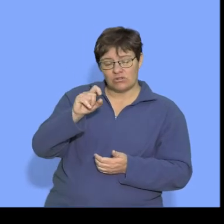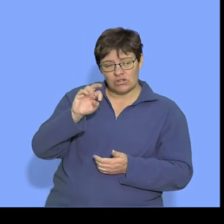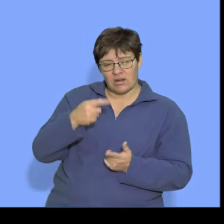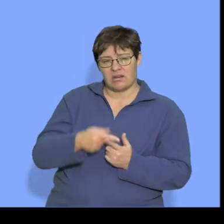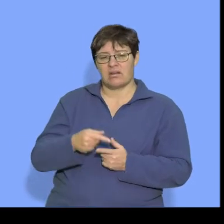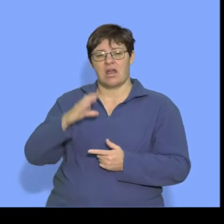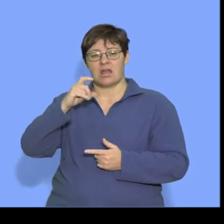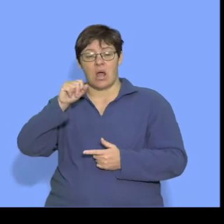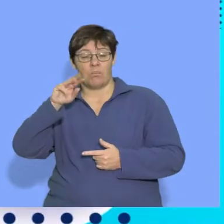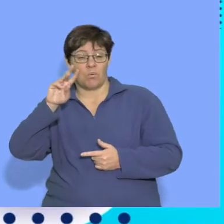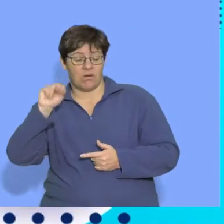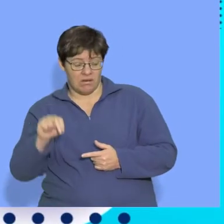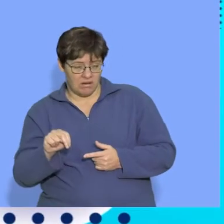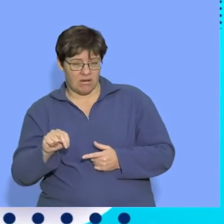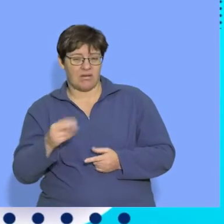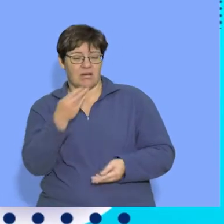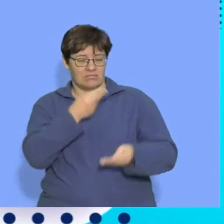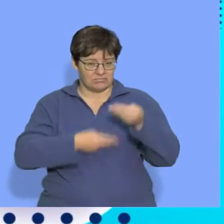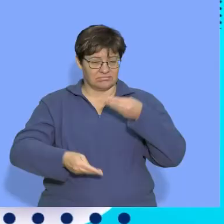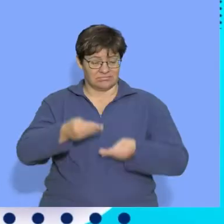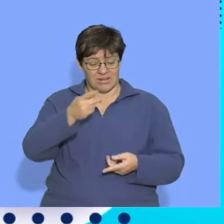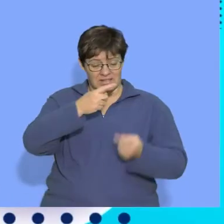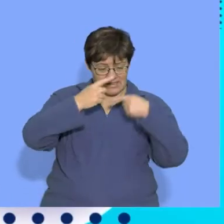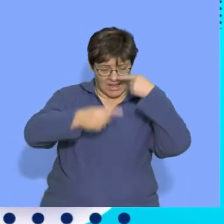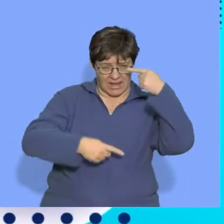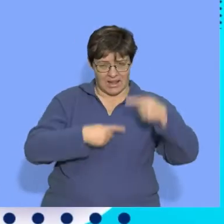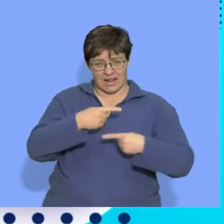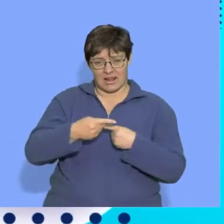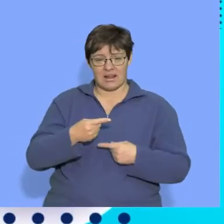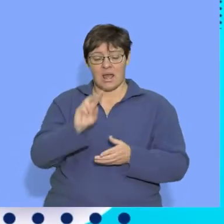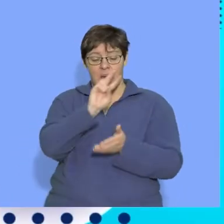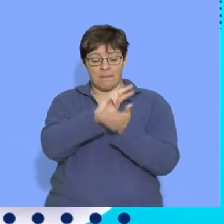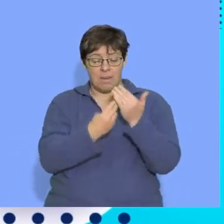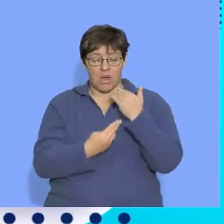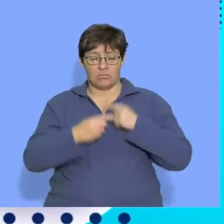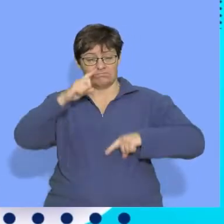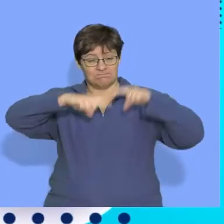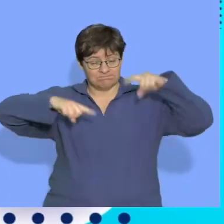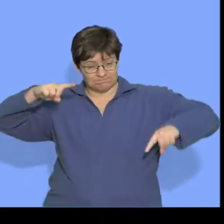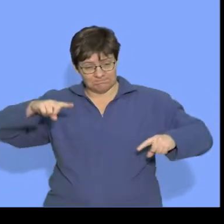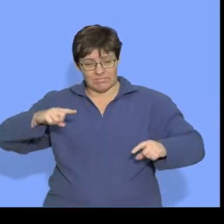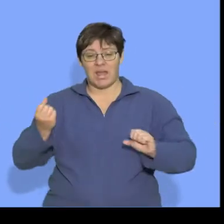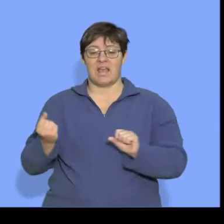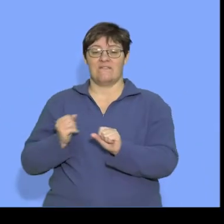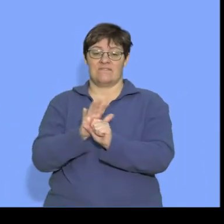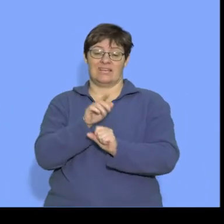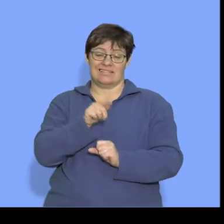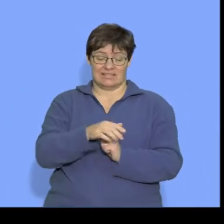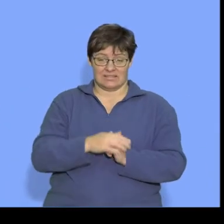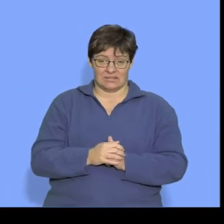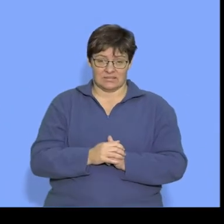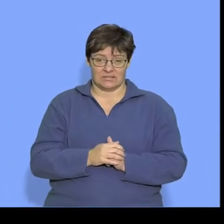how biodiversity, how the impact of biodiversity affects these cycles. The oxygen